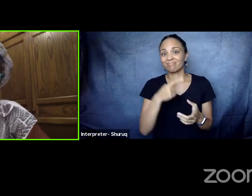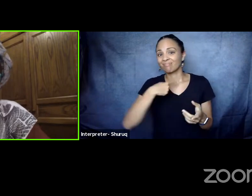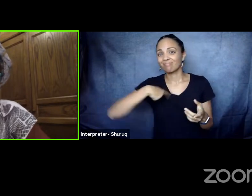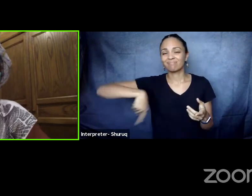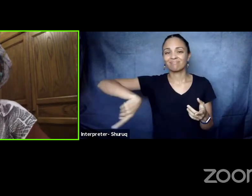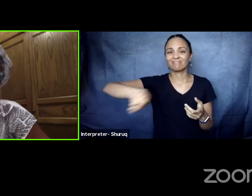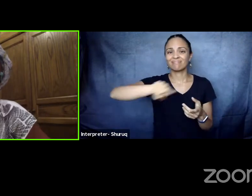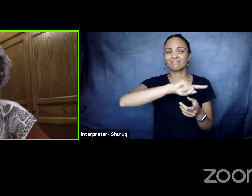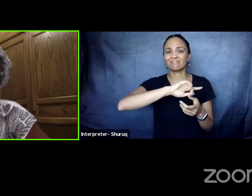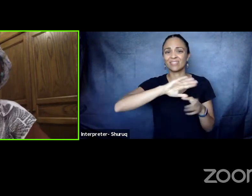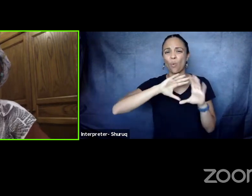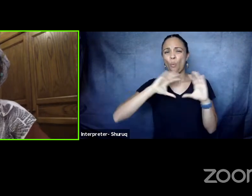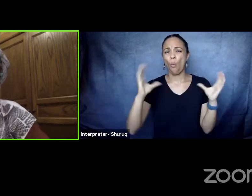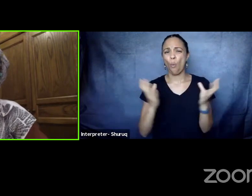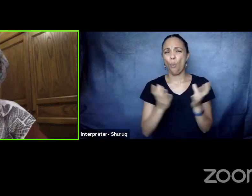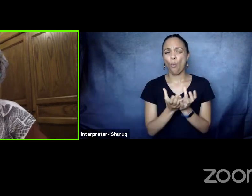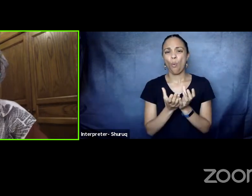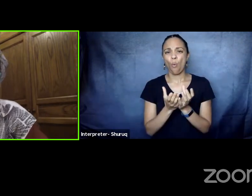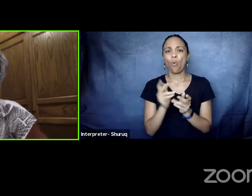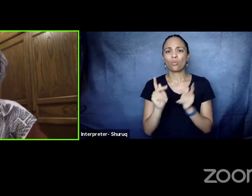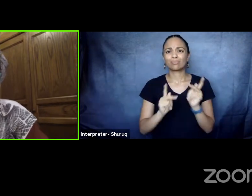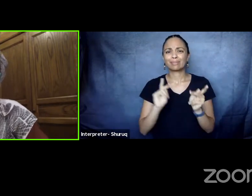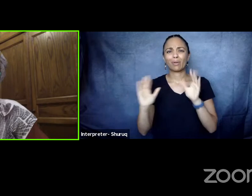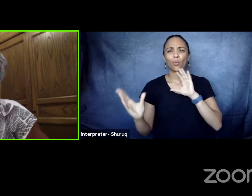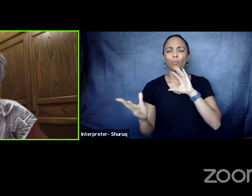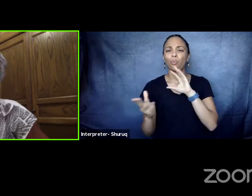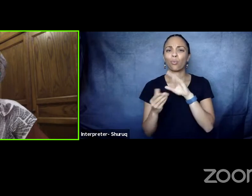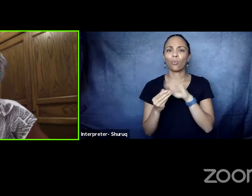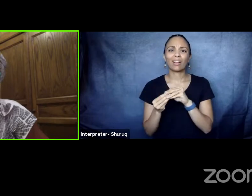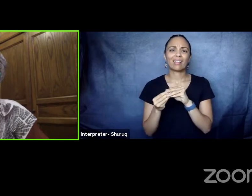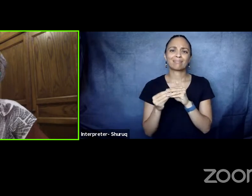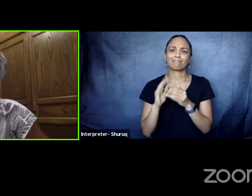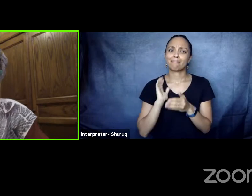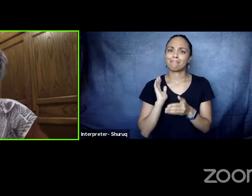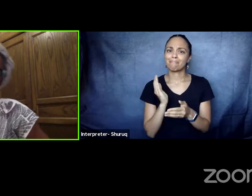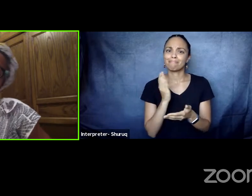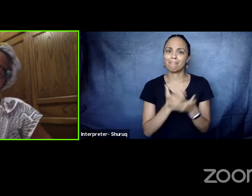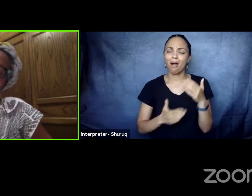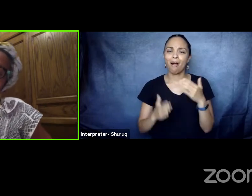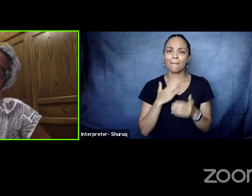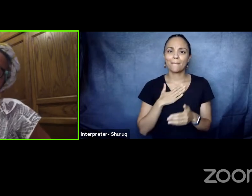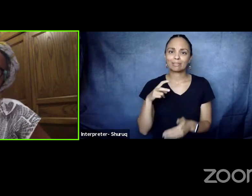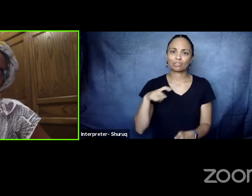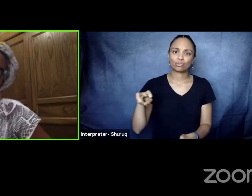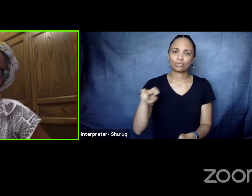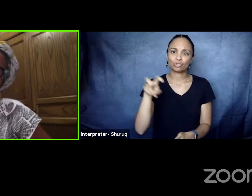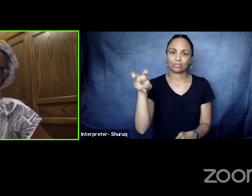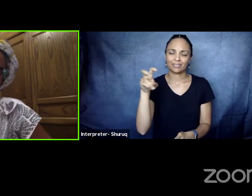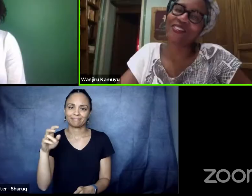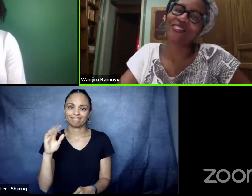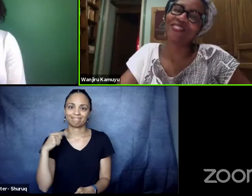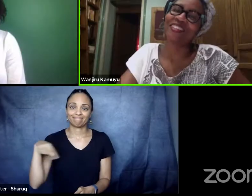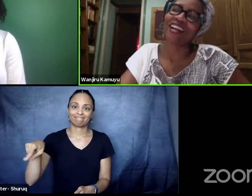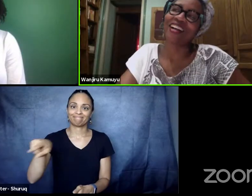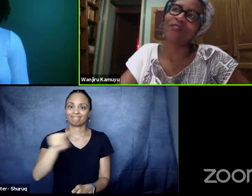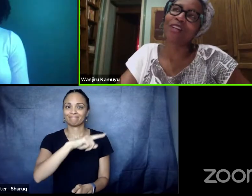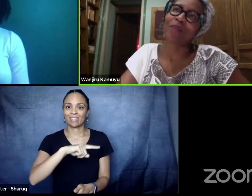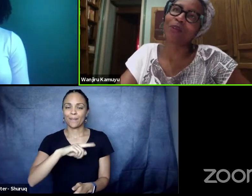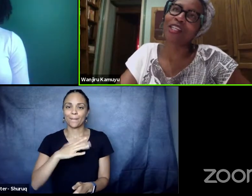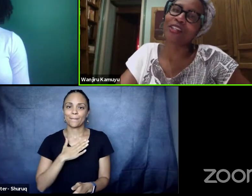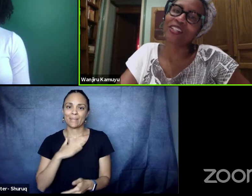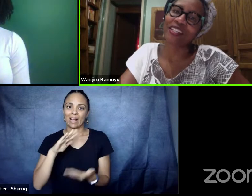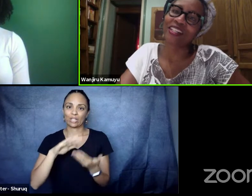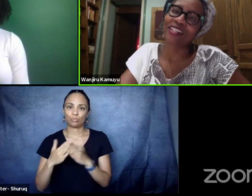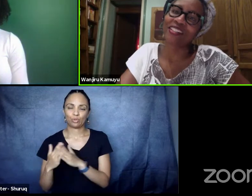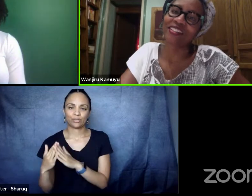journey and my family and my community as well. So yeah, so that's the story. So what